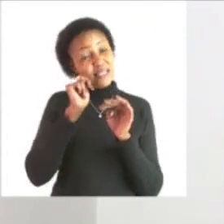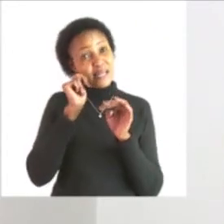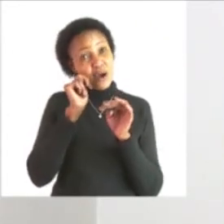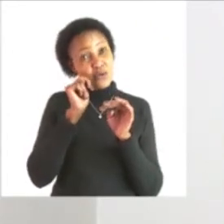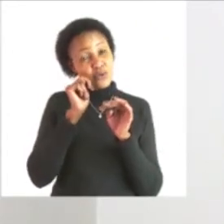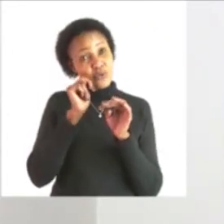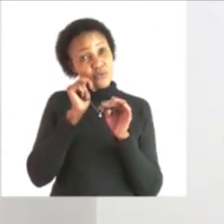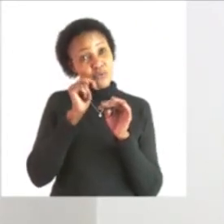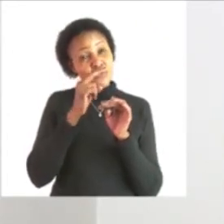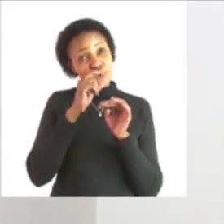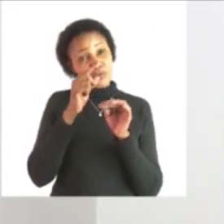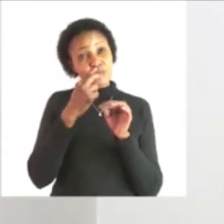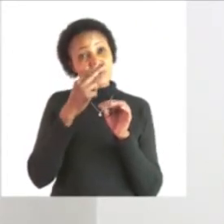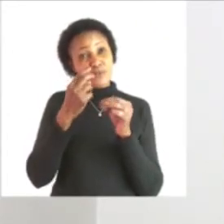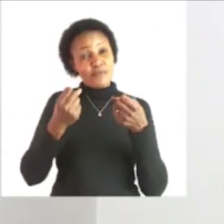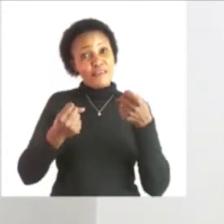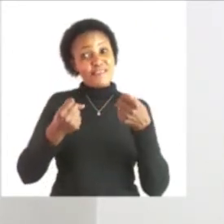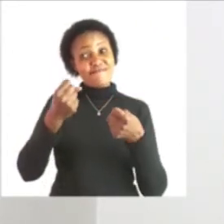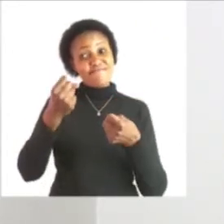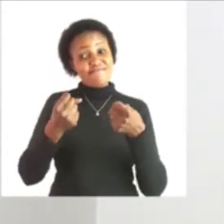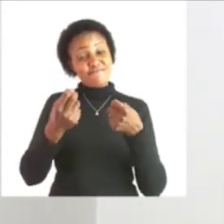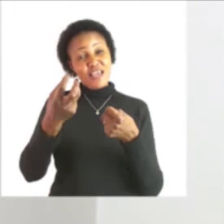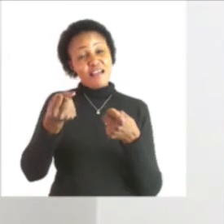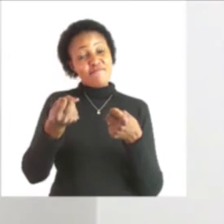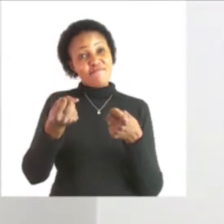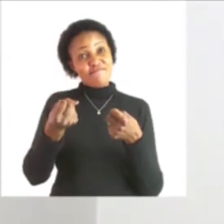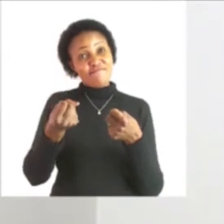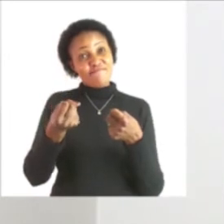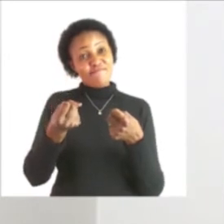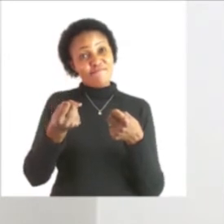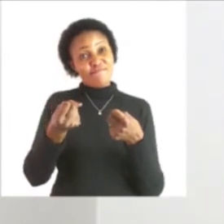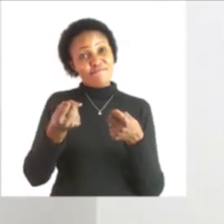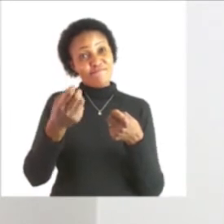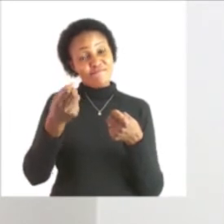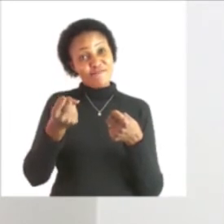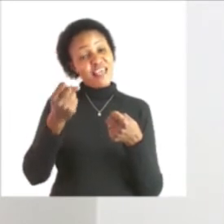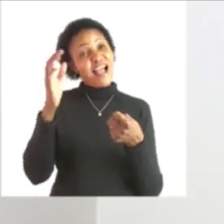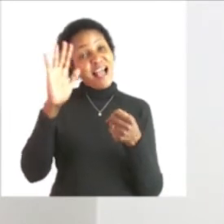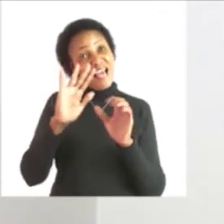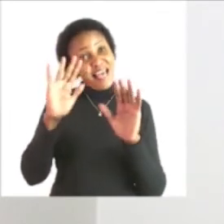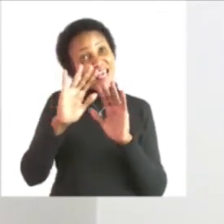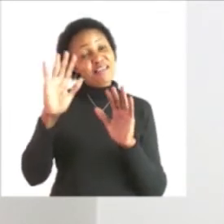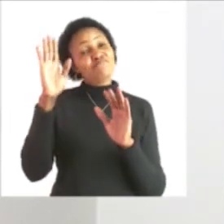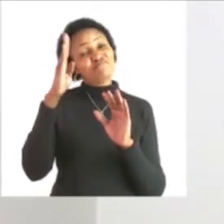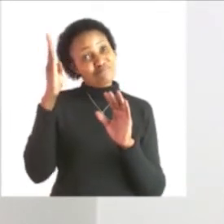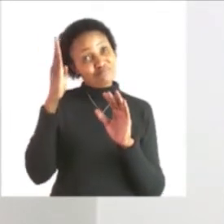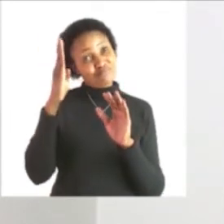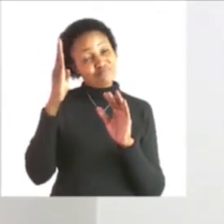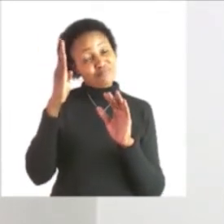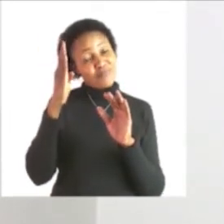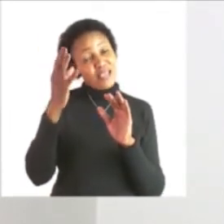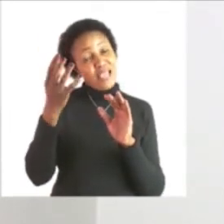board, you will see there is a van. And this van is blue and it has